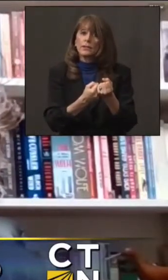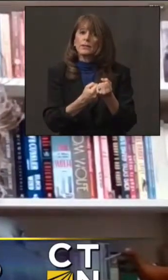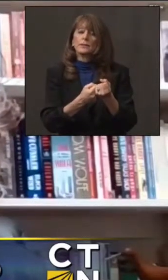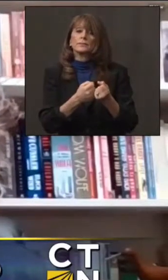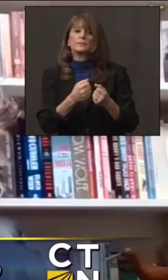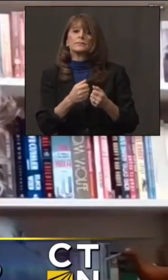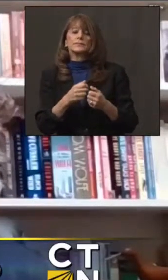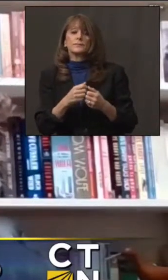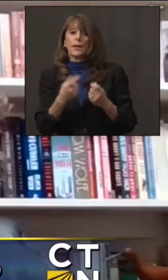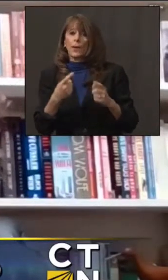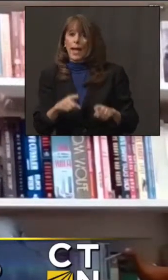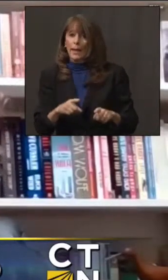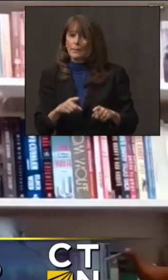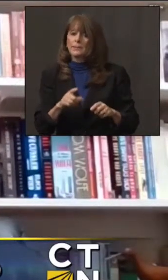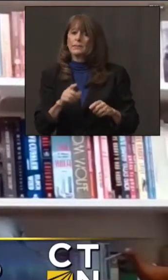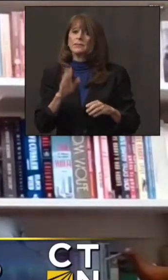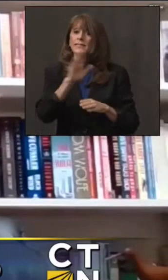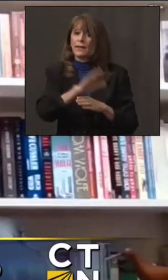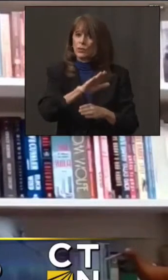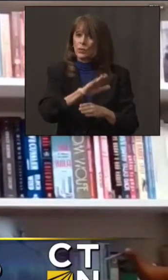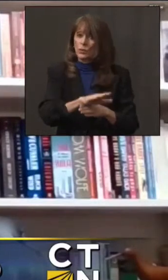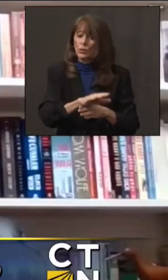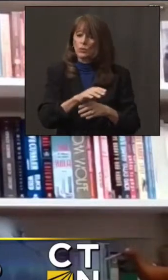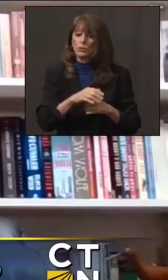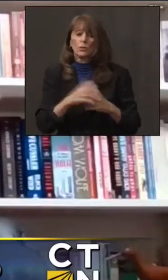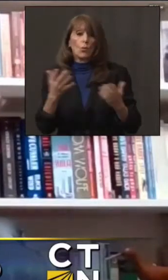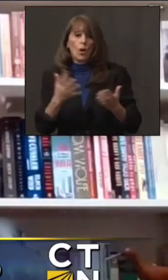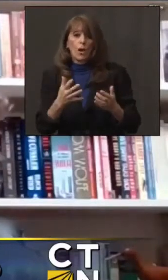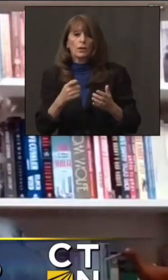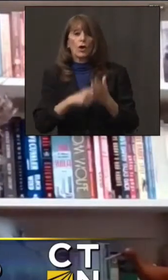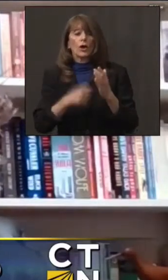afternoon. And those are costs for